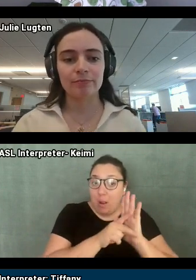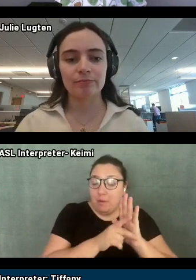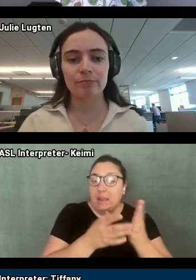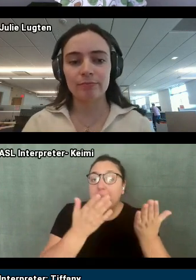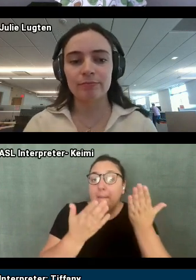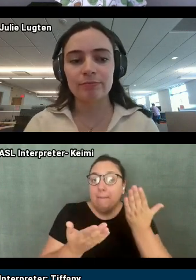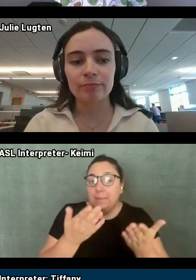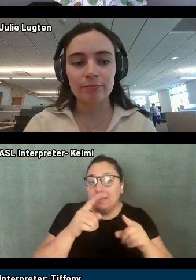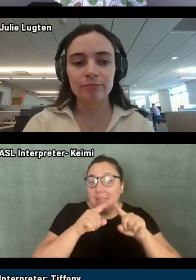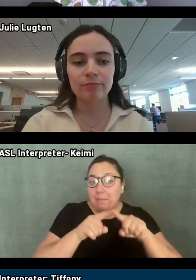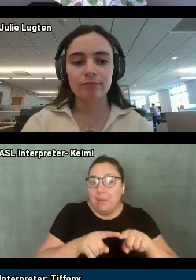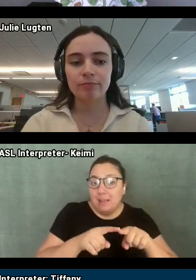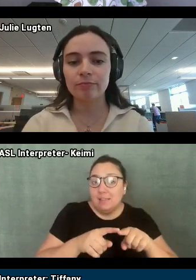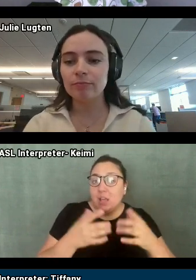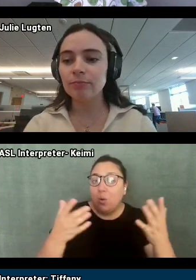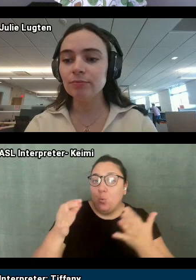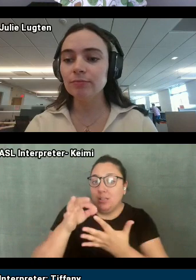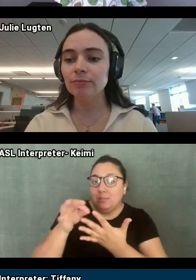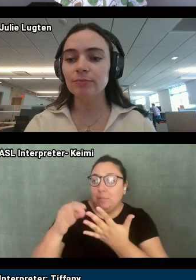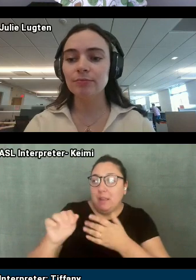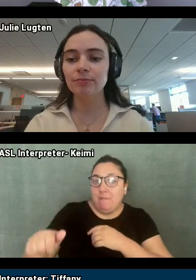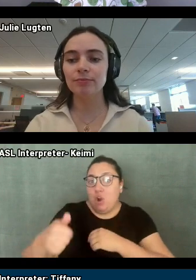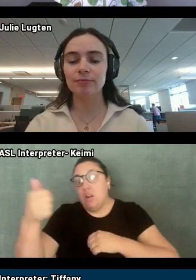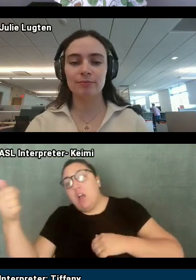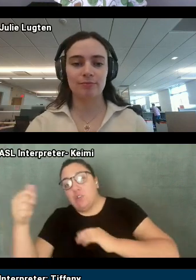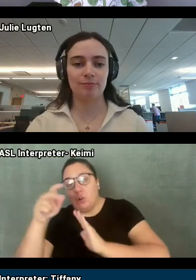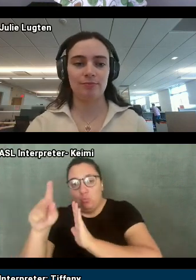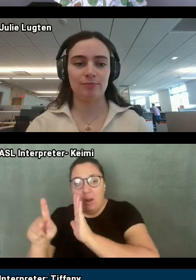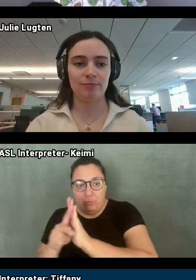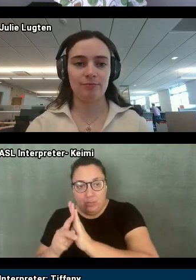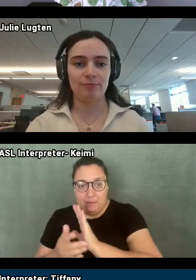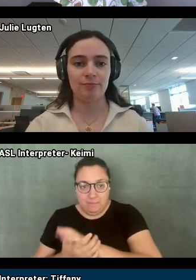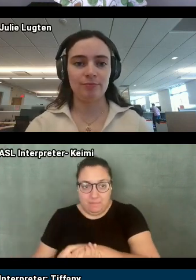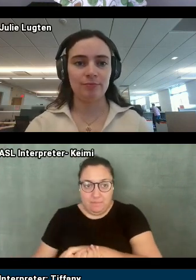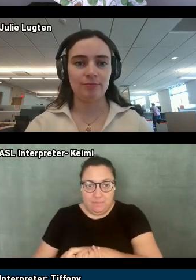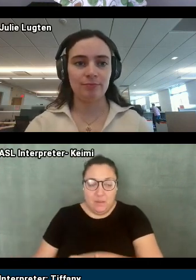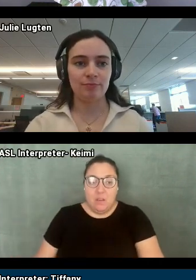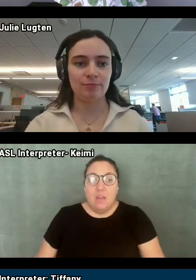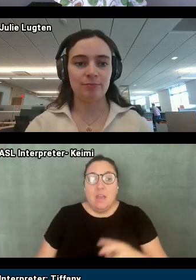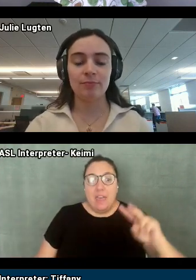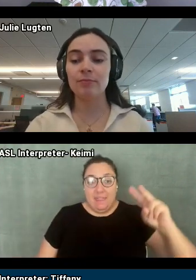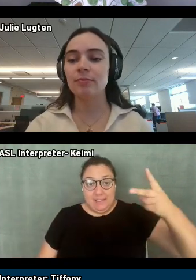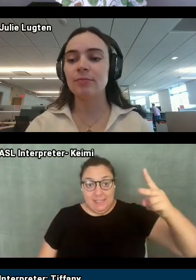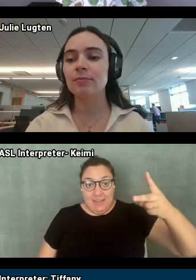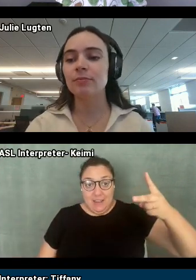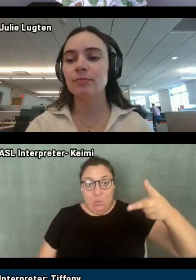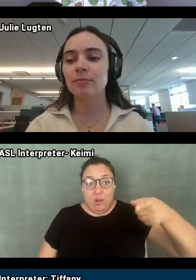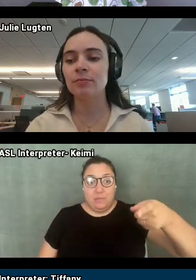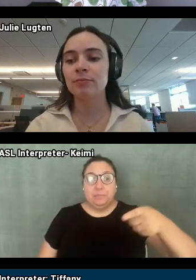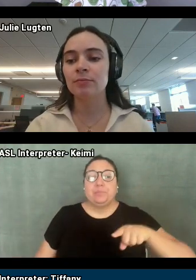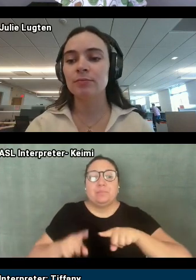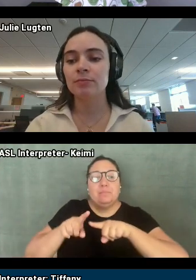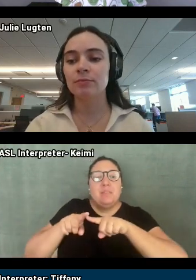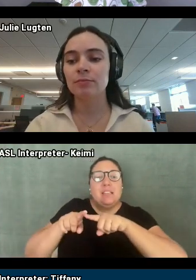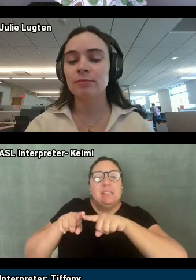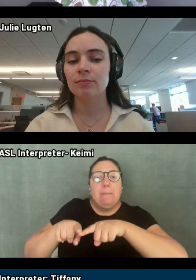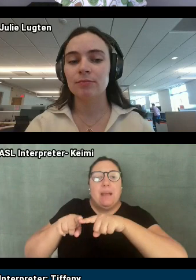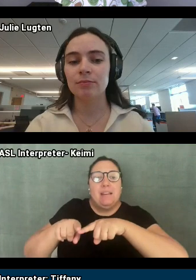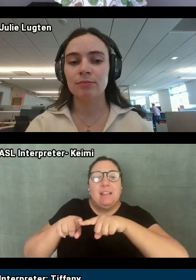in a different property. And then the second one that I have is dependent properties.